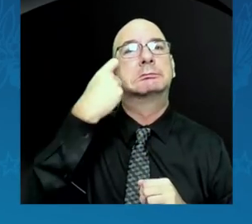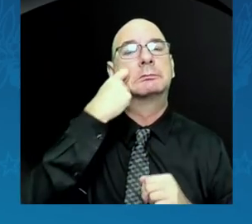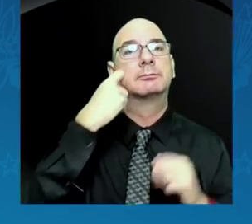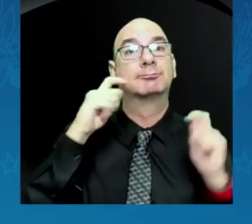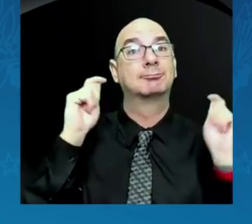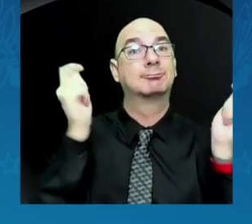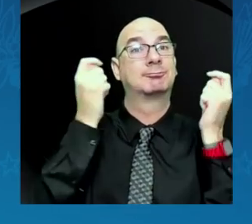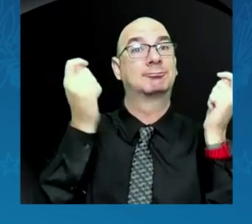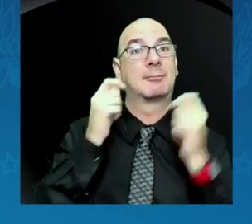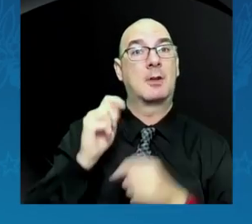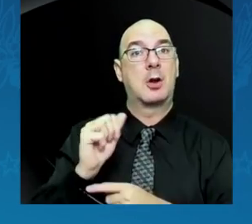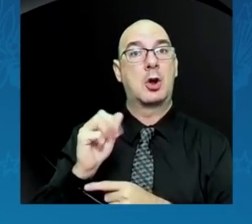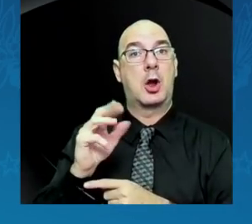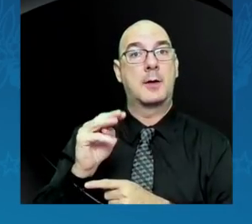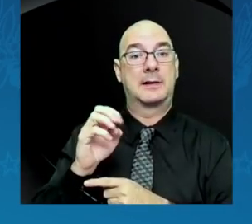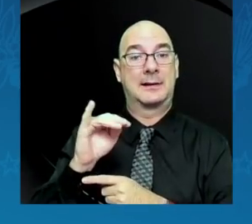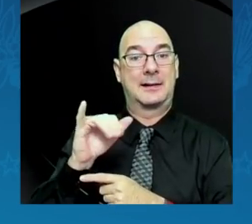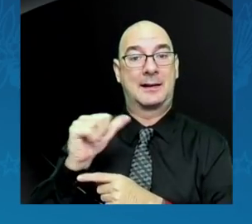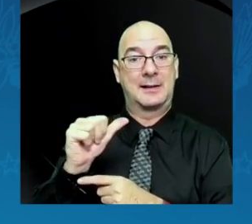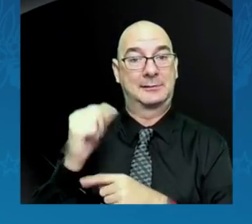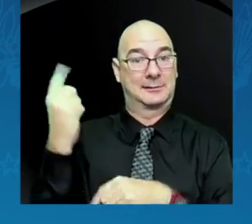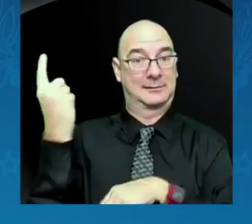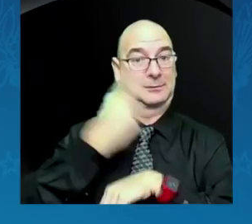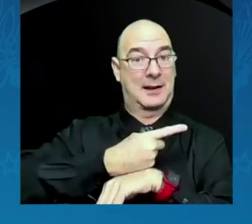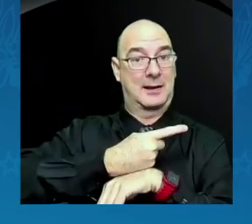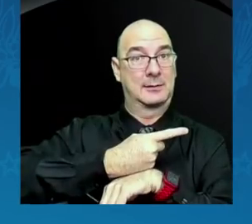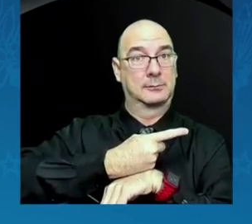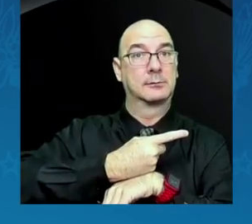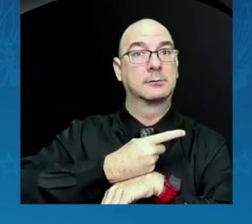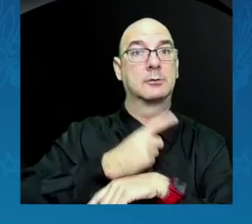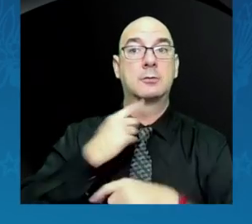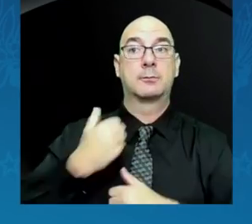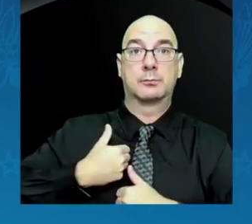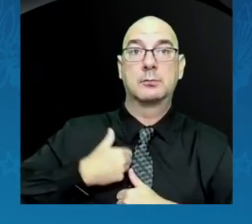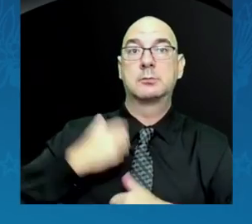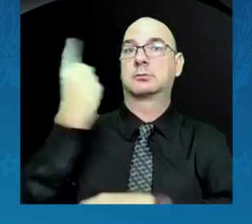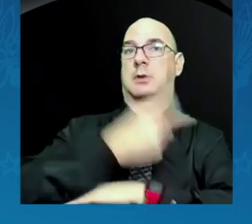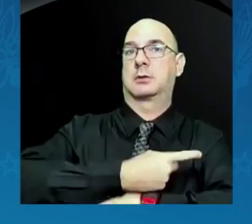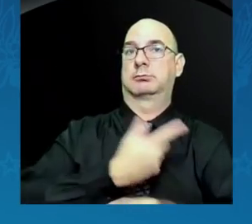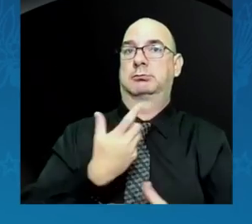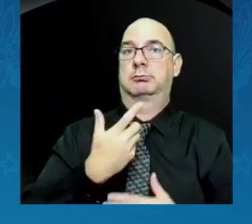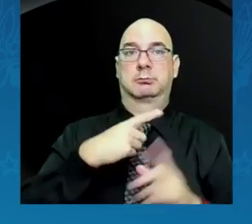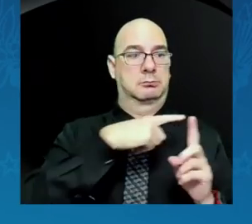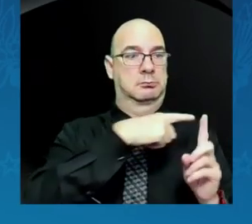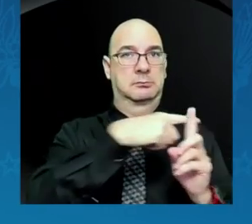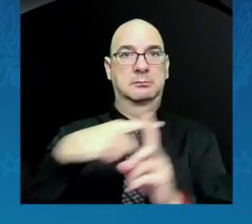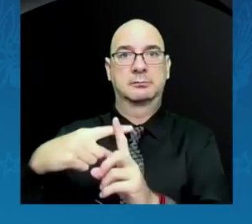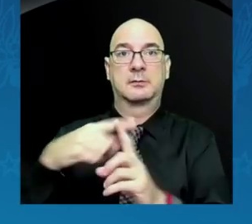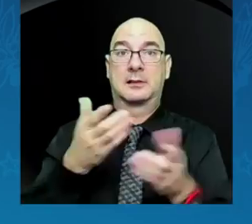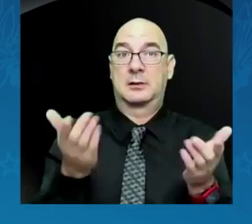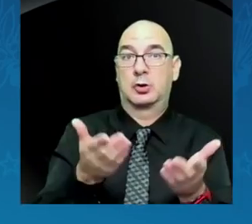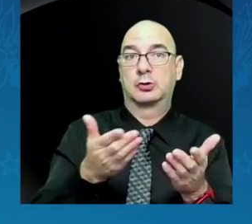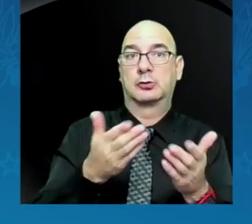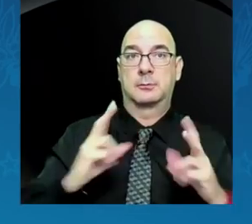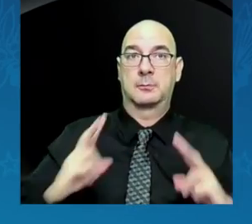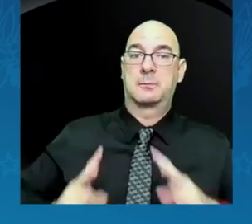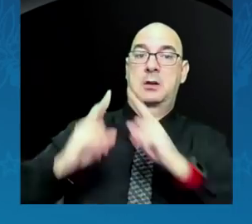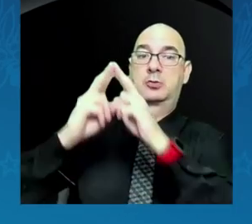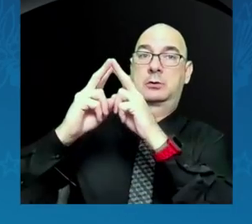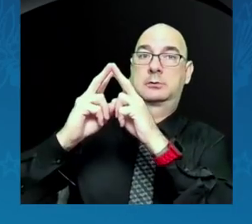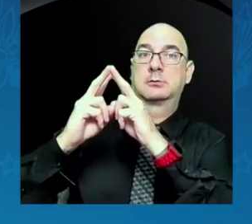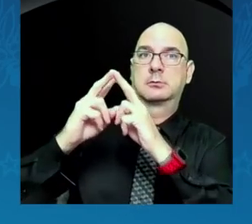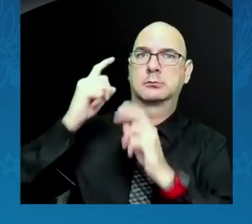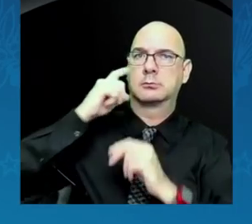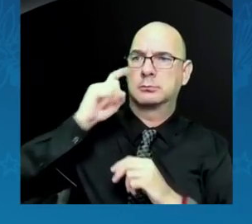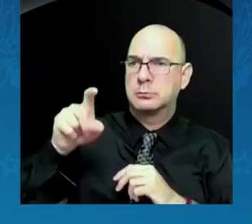we went to the American Cemetery here in Paris, we saw symbols of the enduring and longstanding relationship that we have